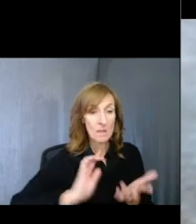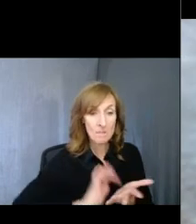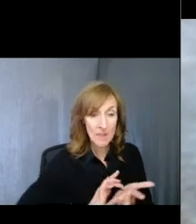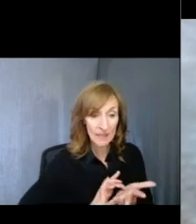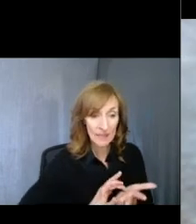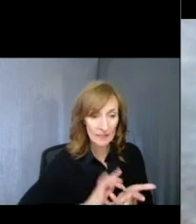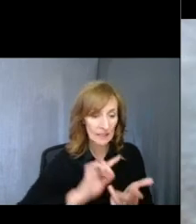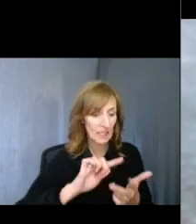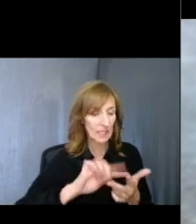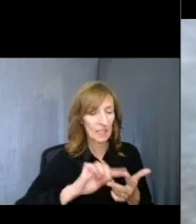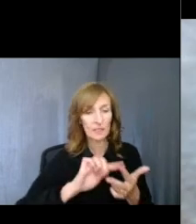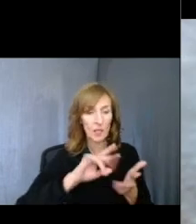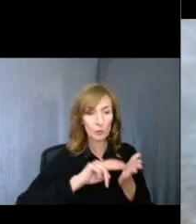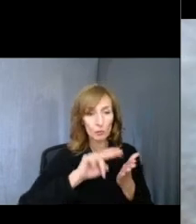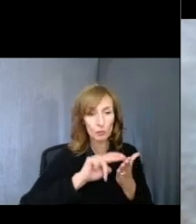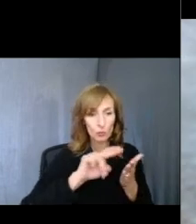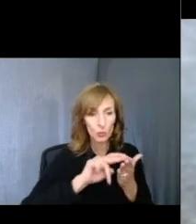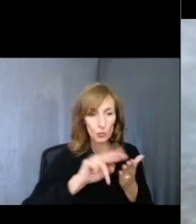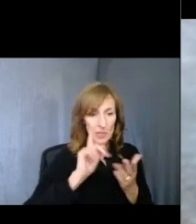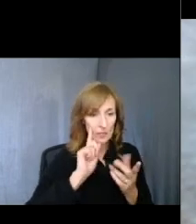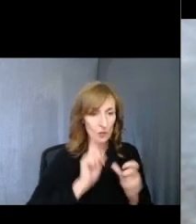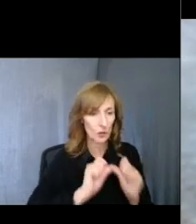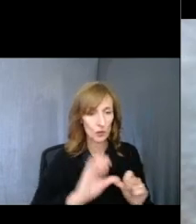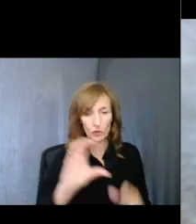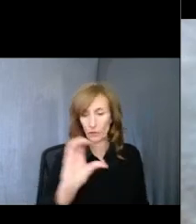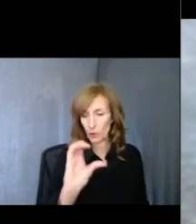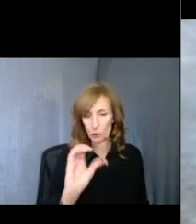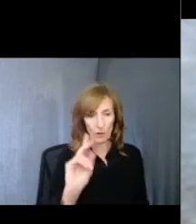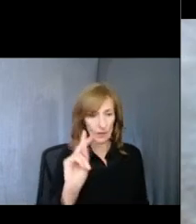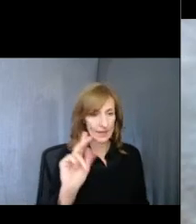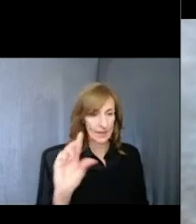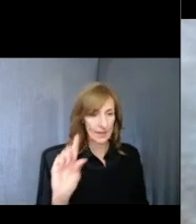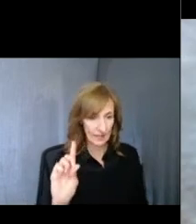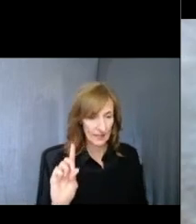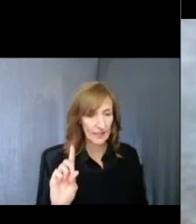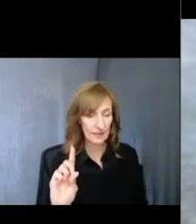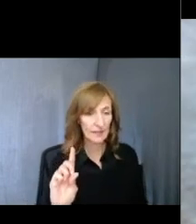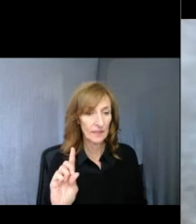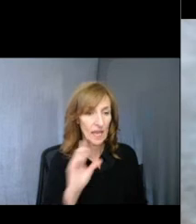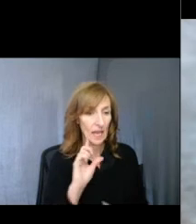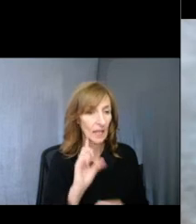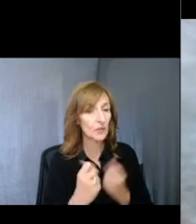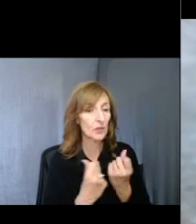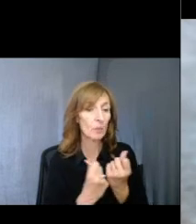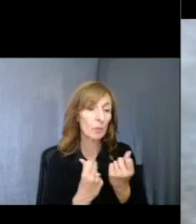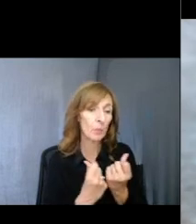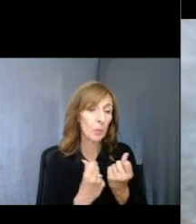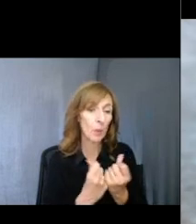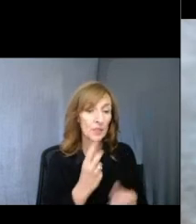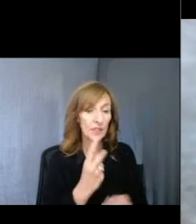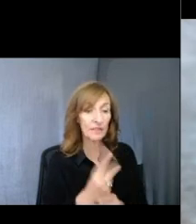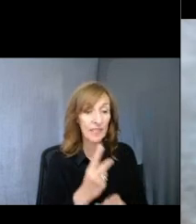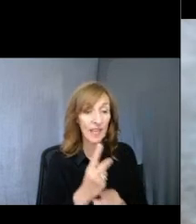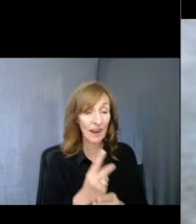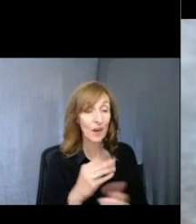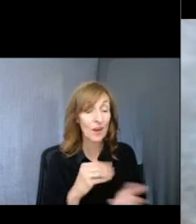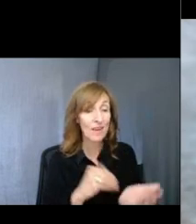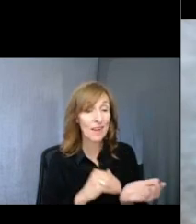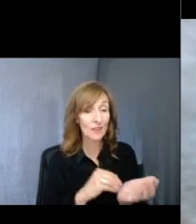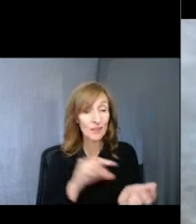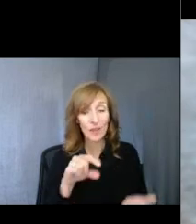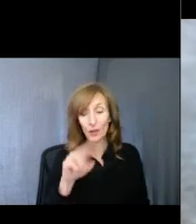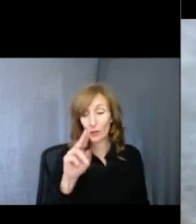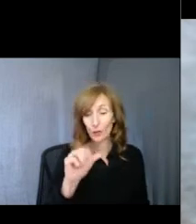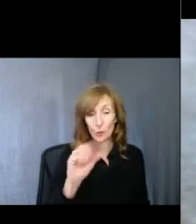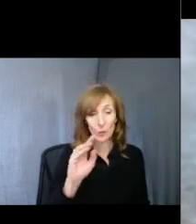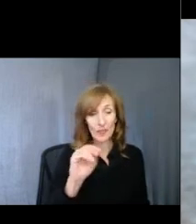improving supportive care and the quality of life for cats with CKD. Dr. Quimby has received the International Renal